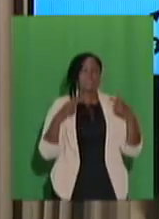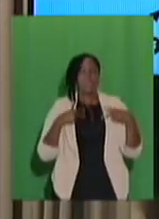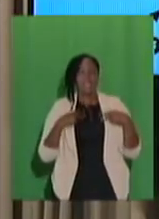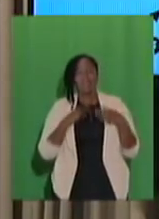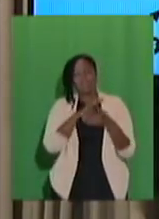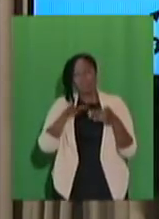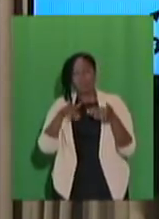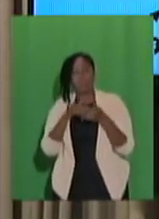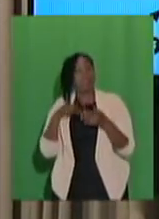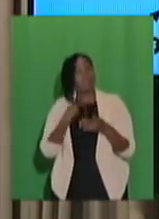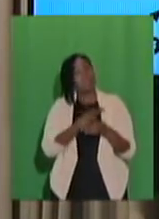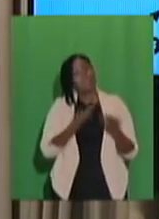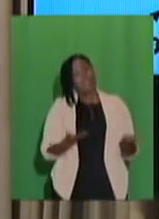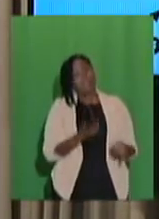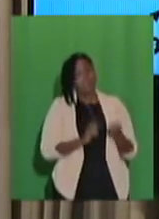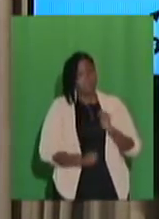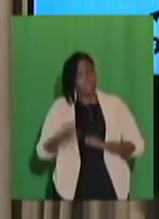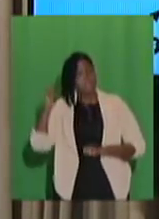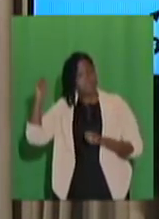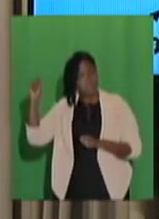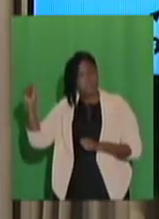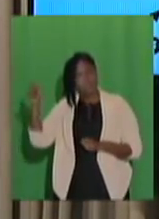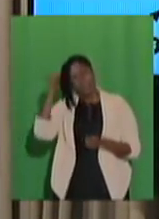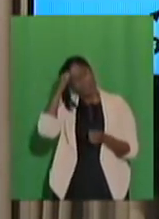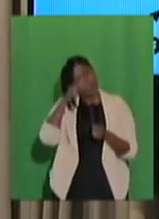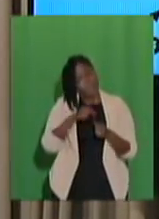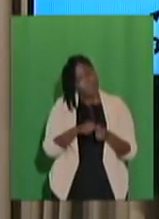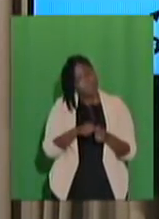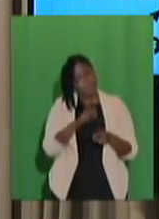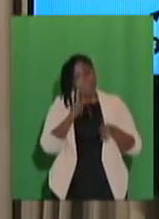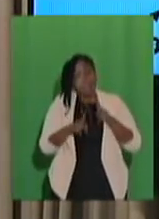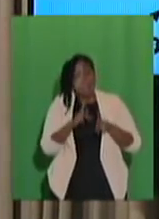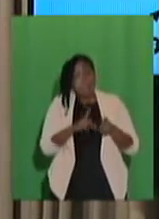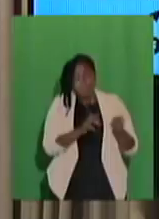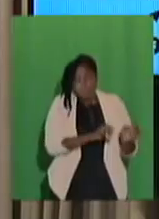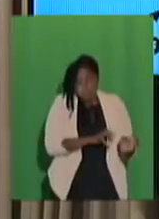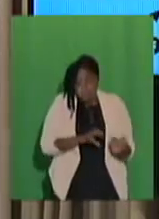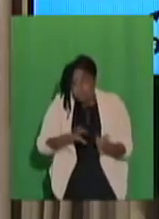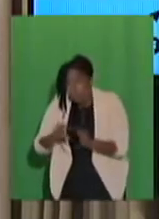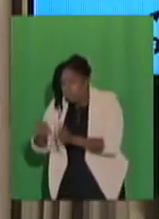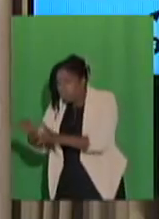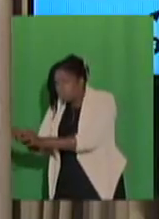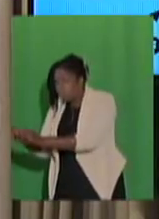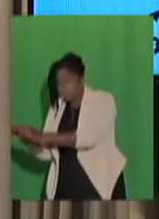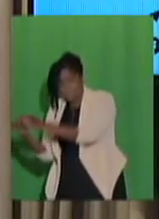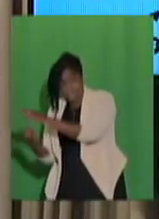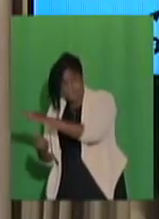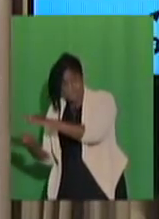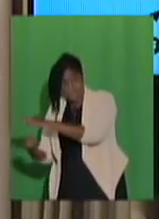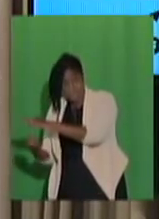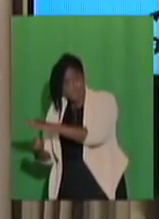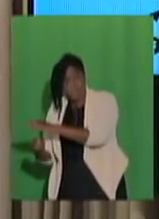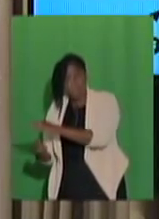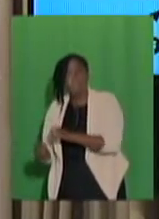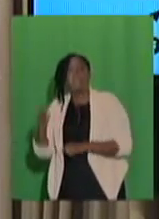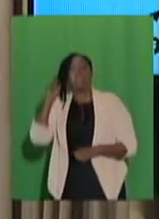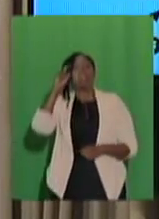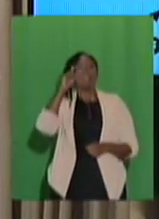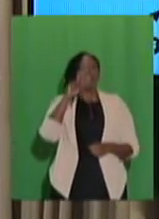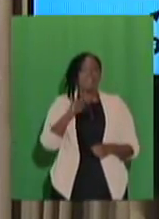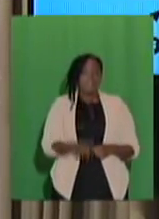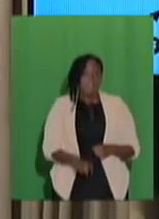are people in their time of need, are looking to communities to treat